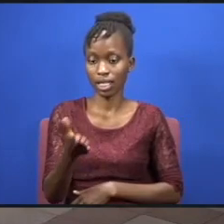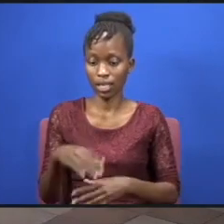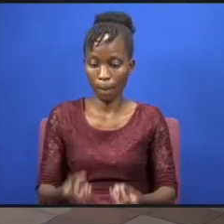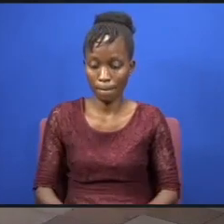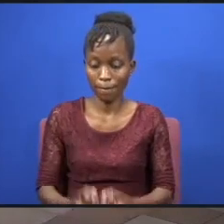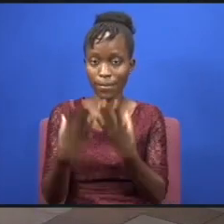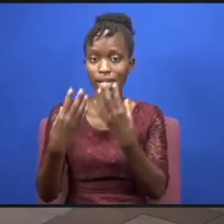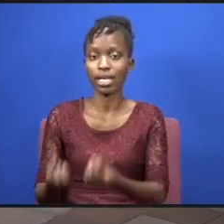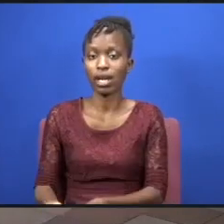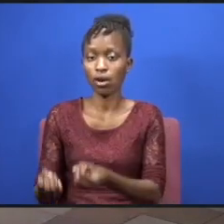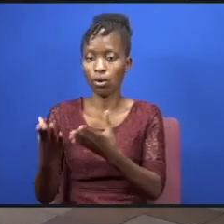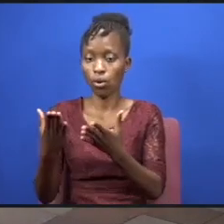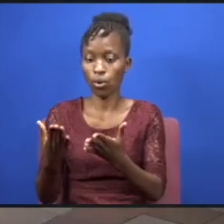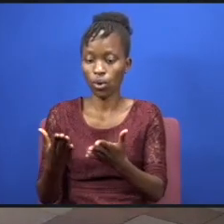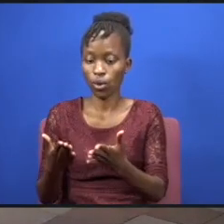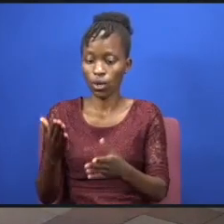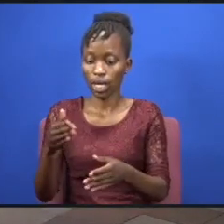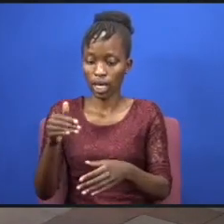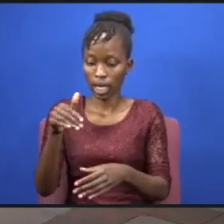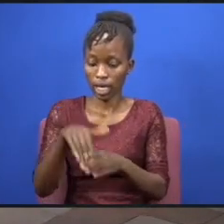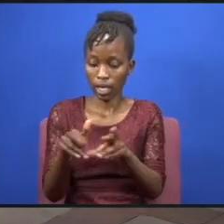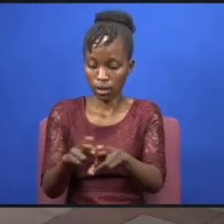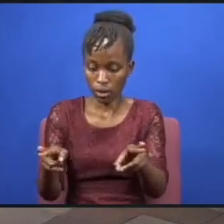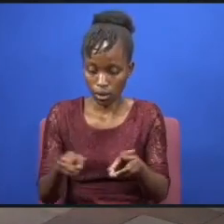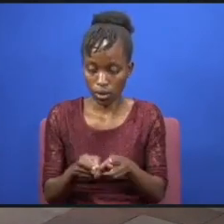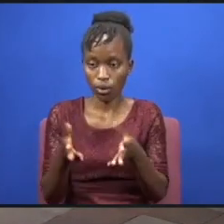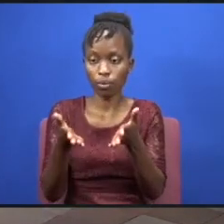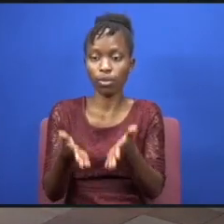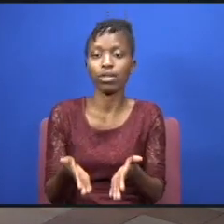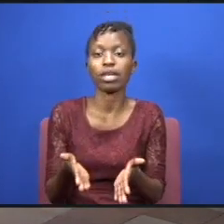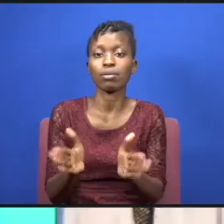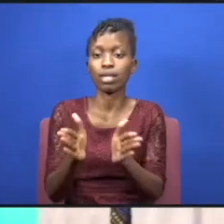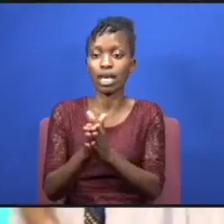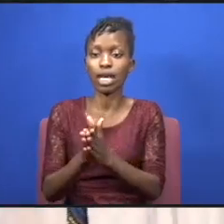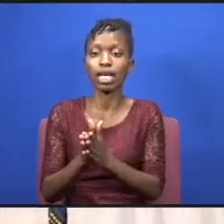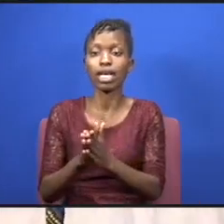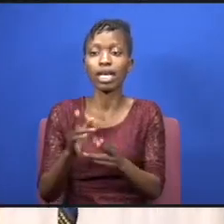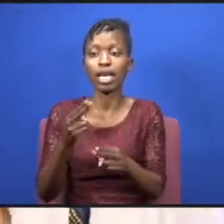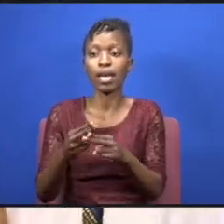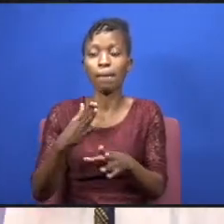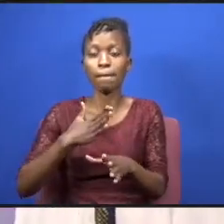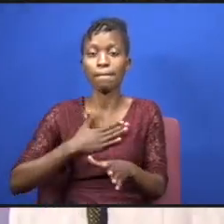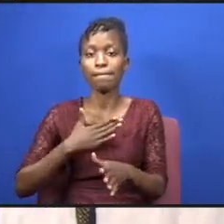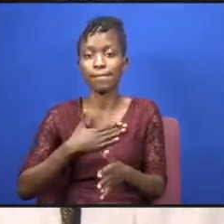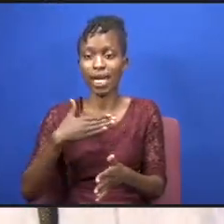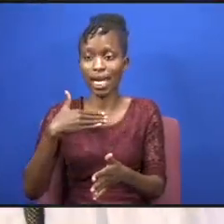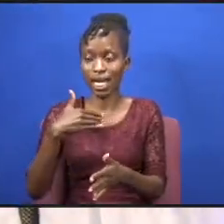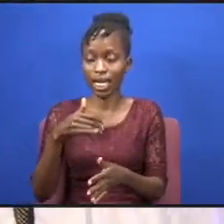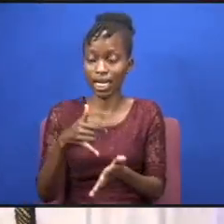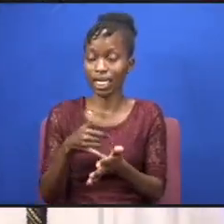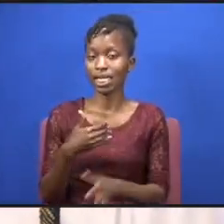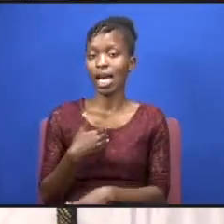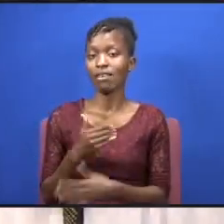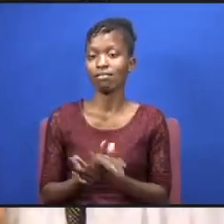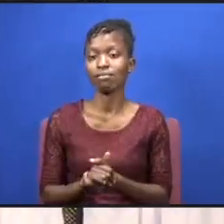breakthrough in this room. It's got my name on it.